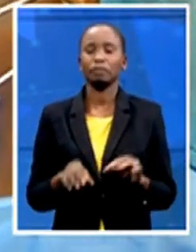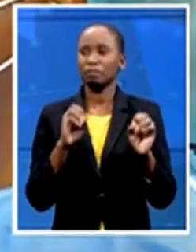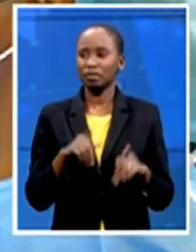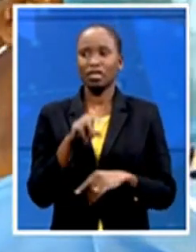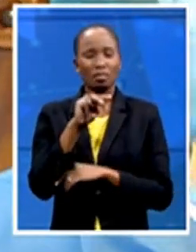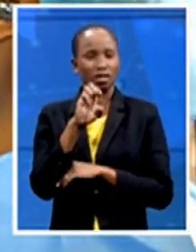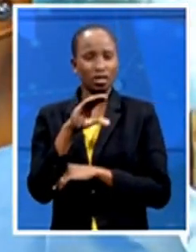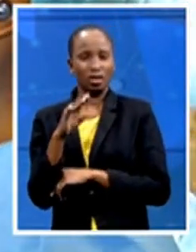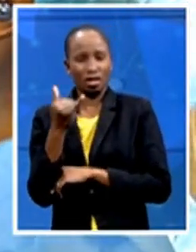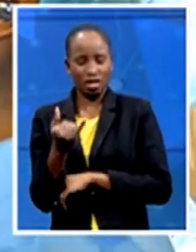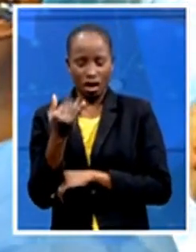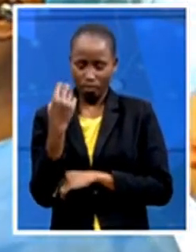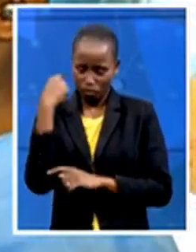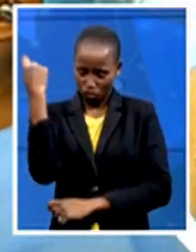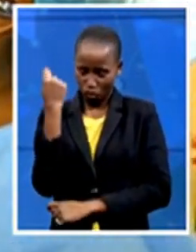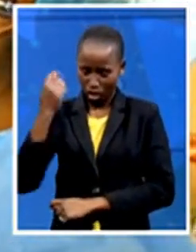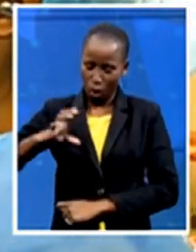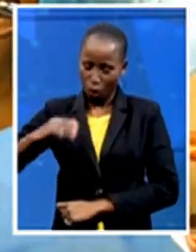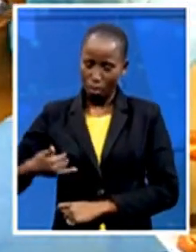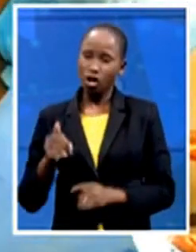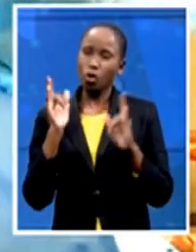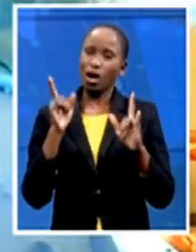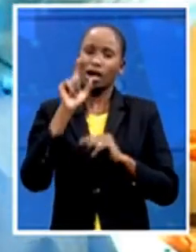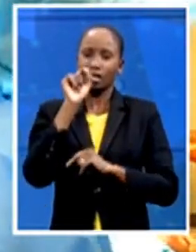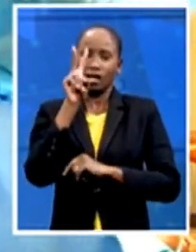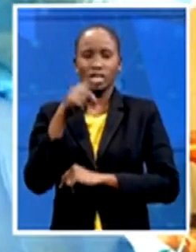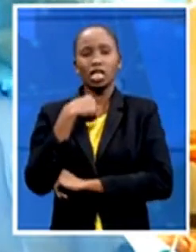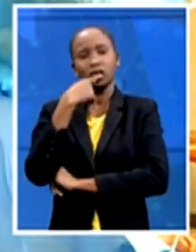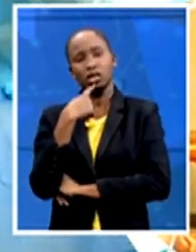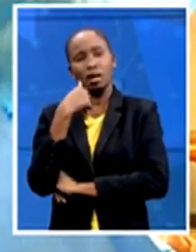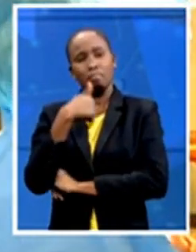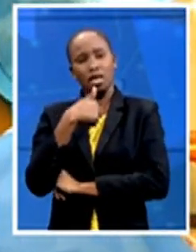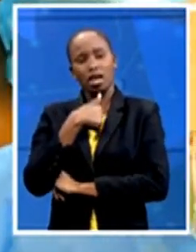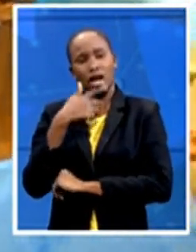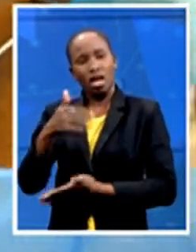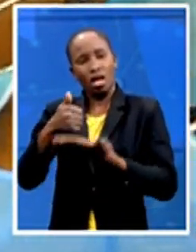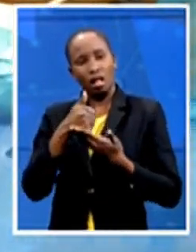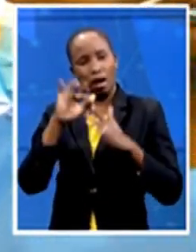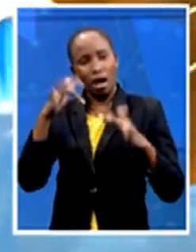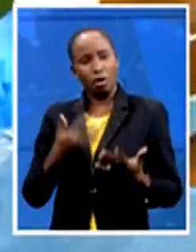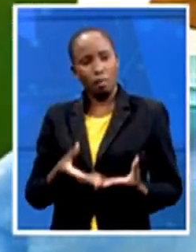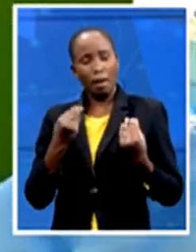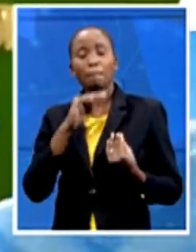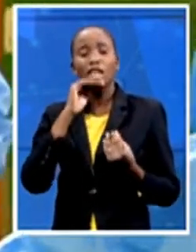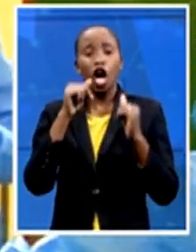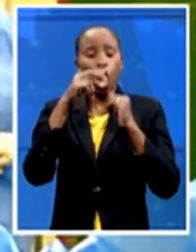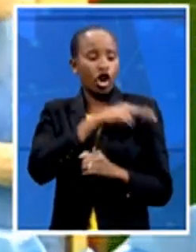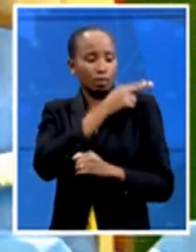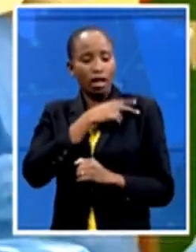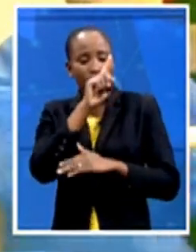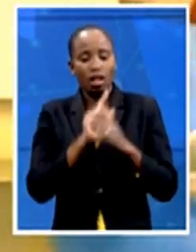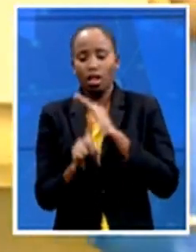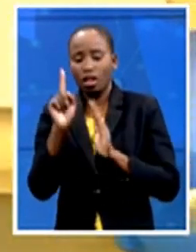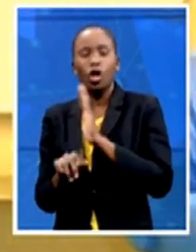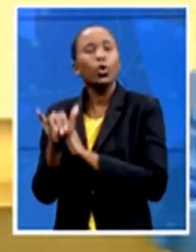us, how does she benefit, and which other hospitals will you be going to as the month progresses? Yes, we started in Waterberg.